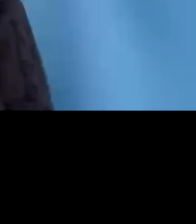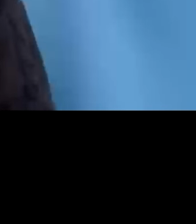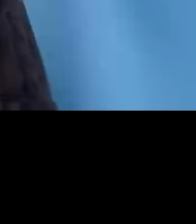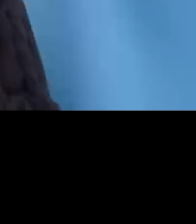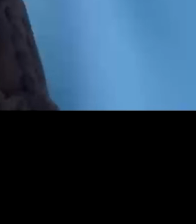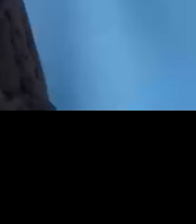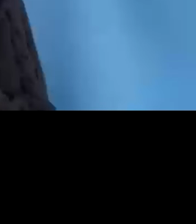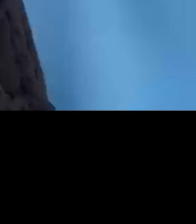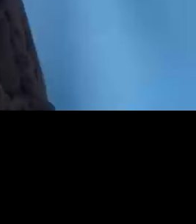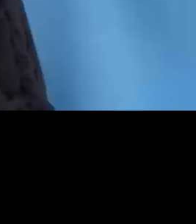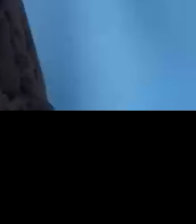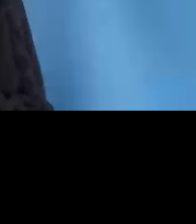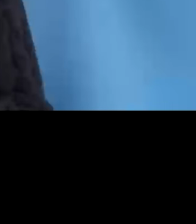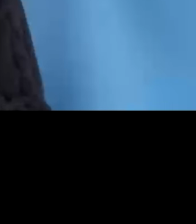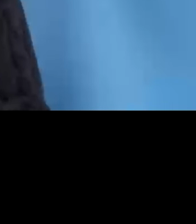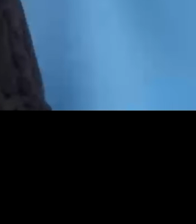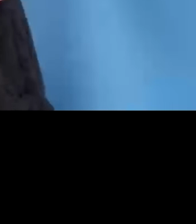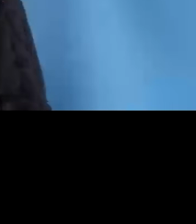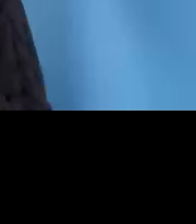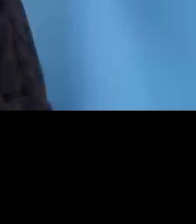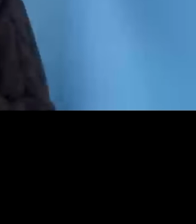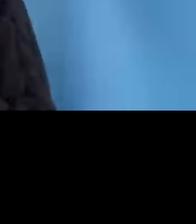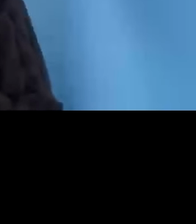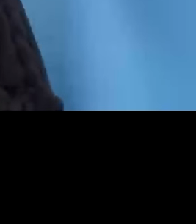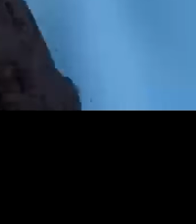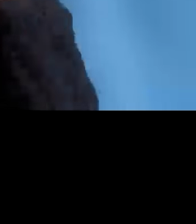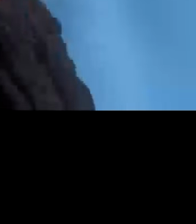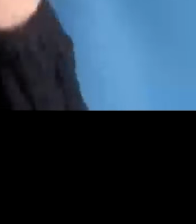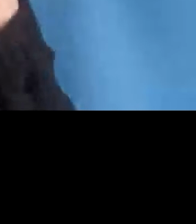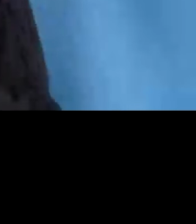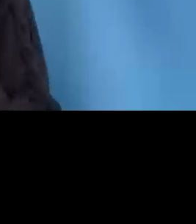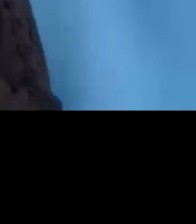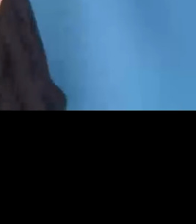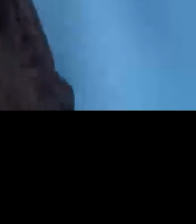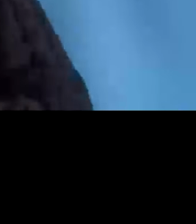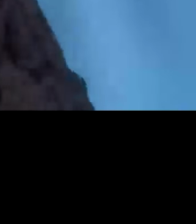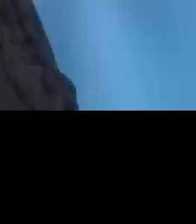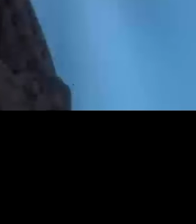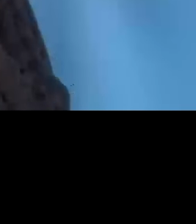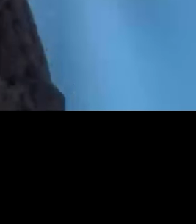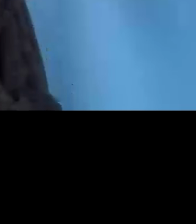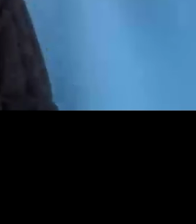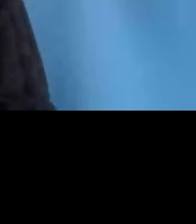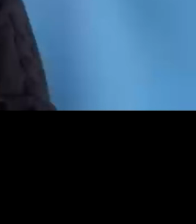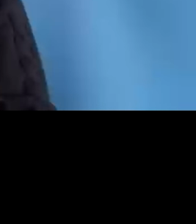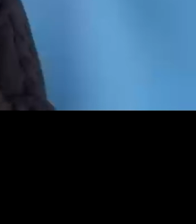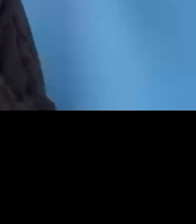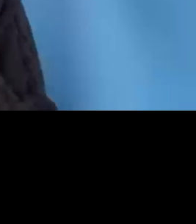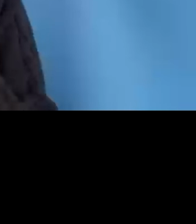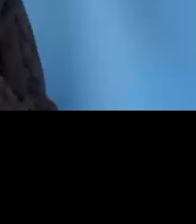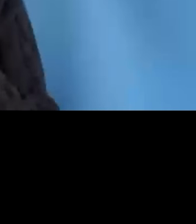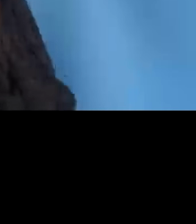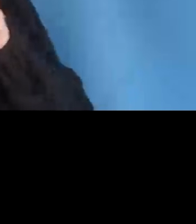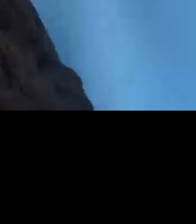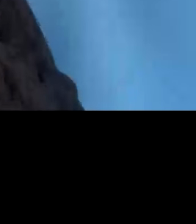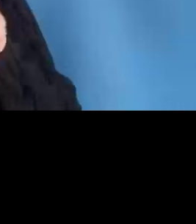here to help us unpack what it really takes to unlock funding. In his words, to get funding, you need to be findable